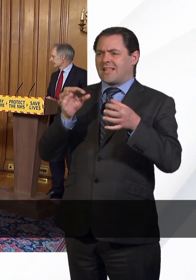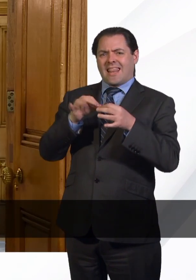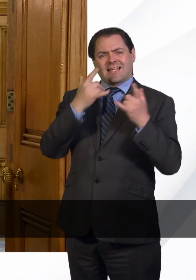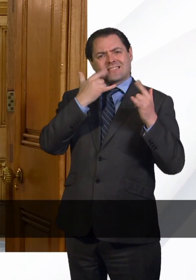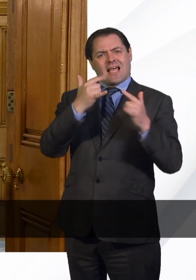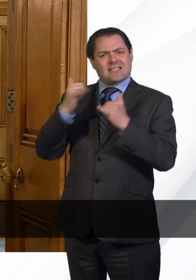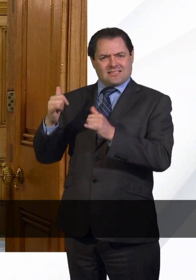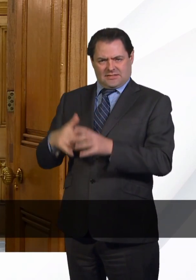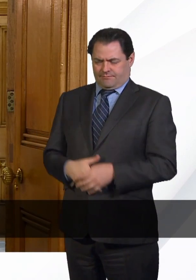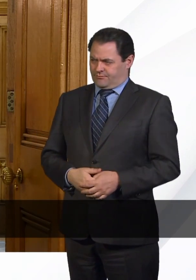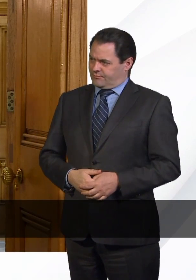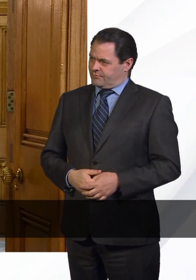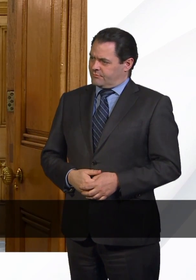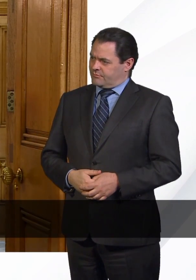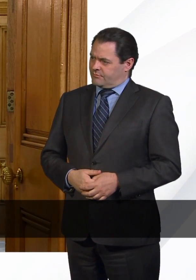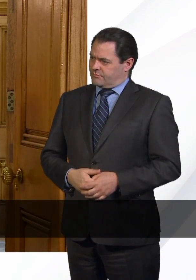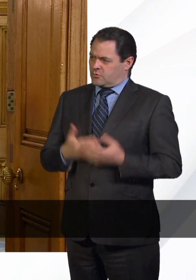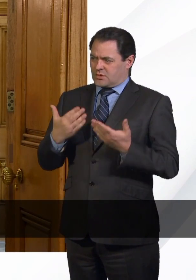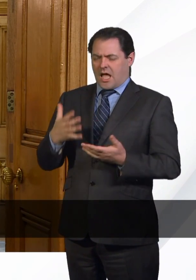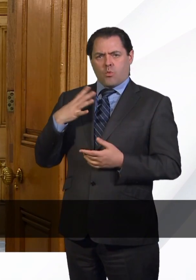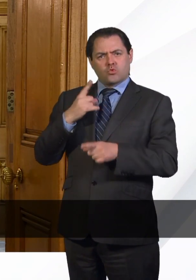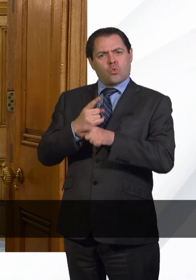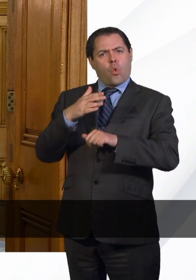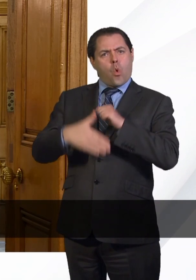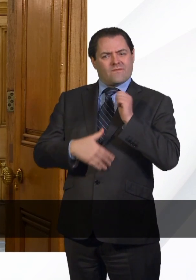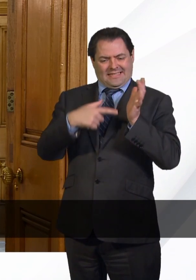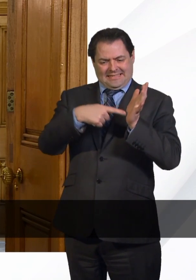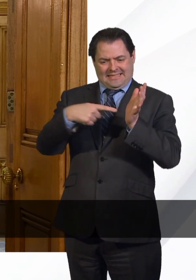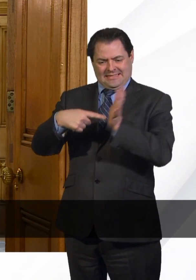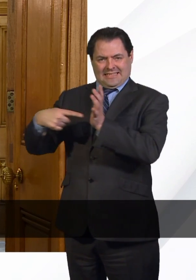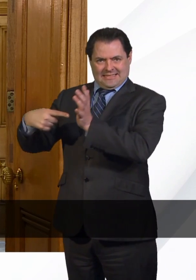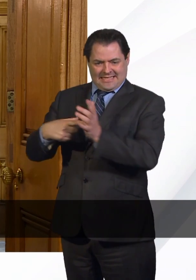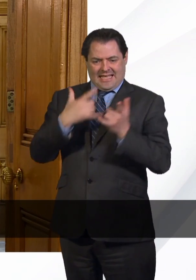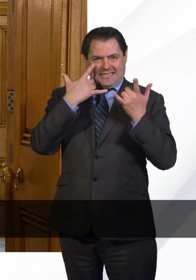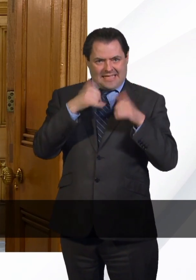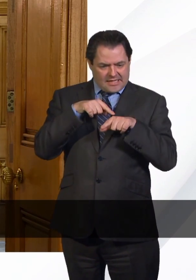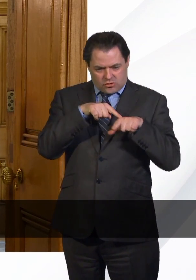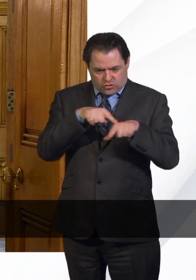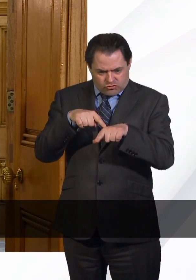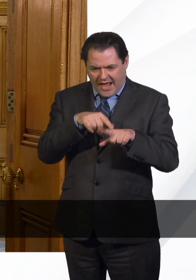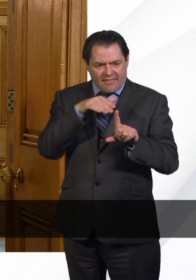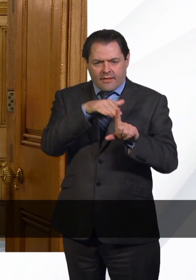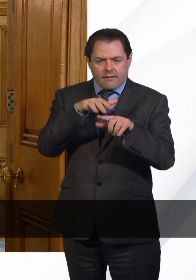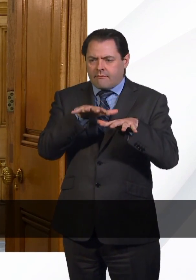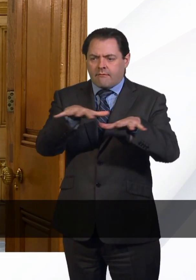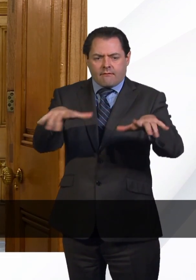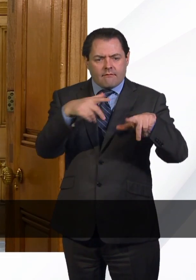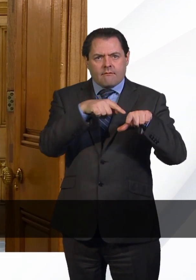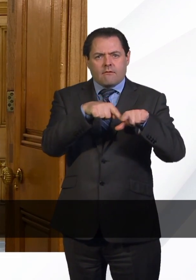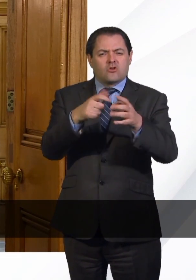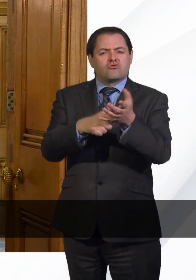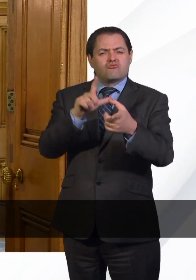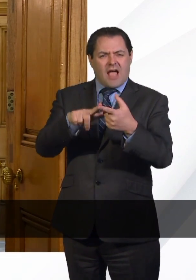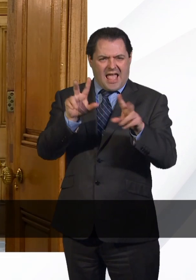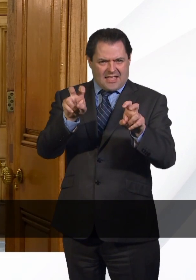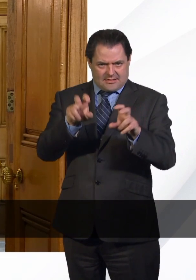latest plans for our programme of Test, Track and Trace. How we're going to use this massive testing